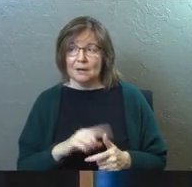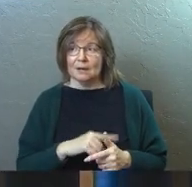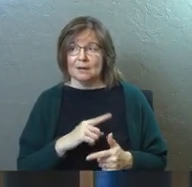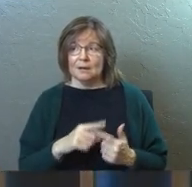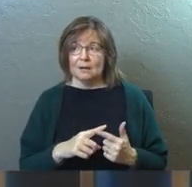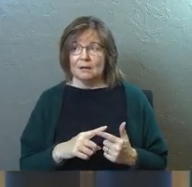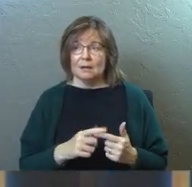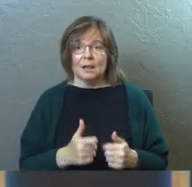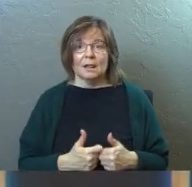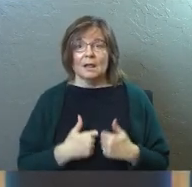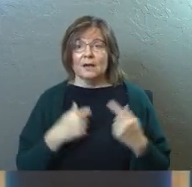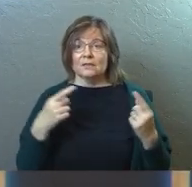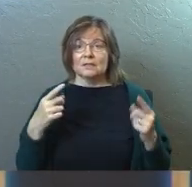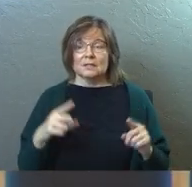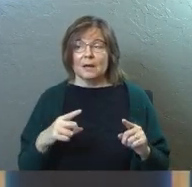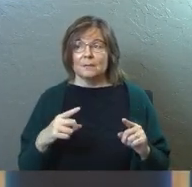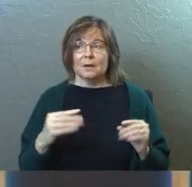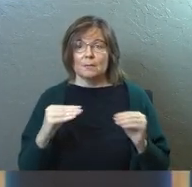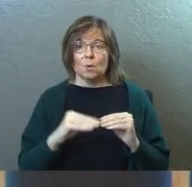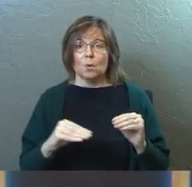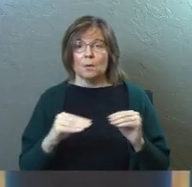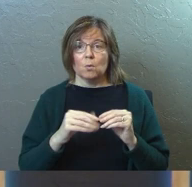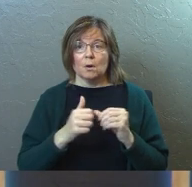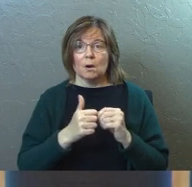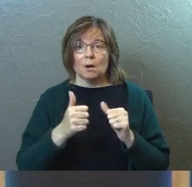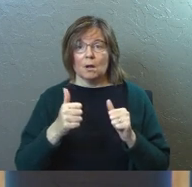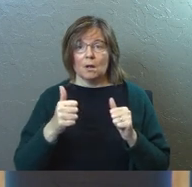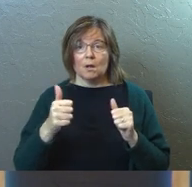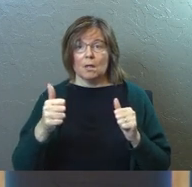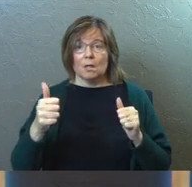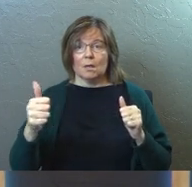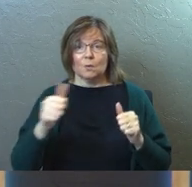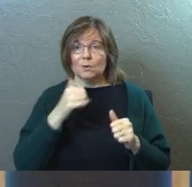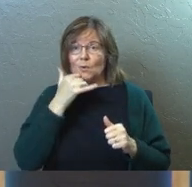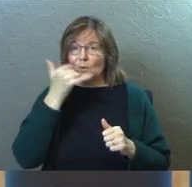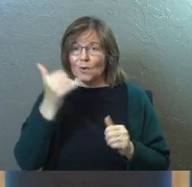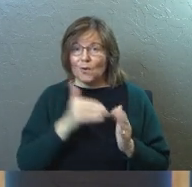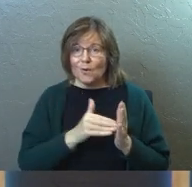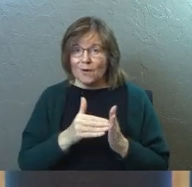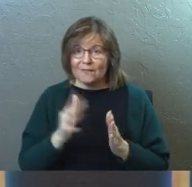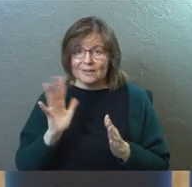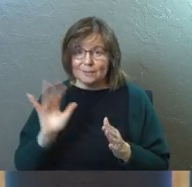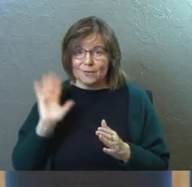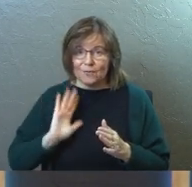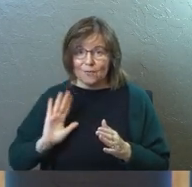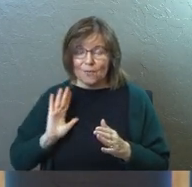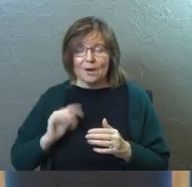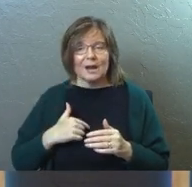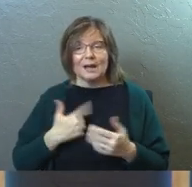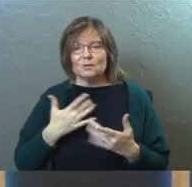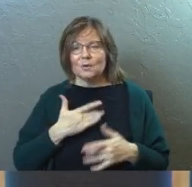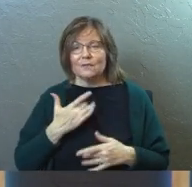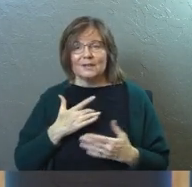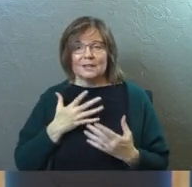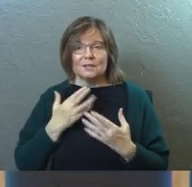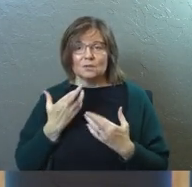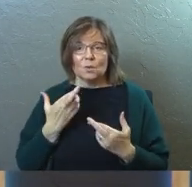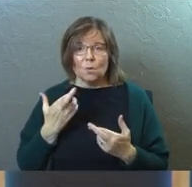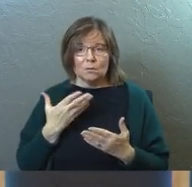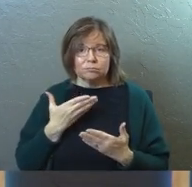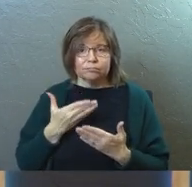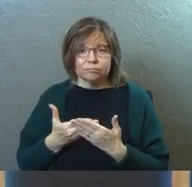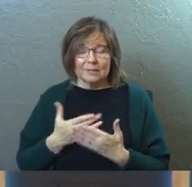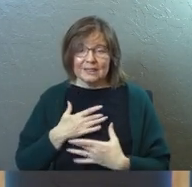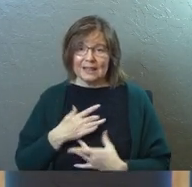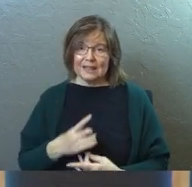And then life just happens. More and more distance happens. We don't call as often as what we used to. And I just don't feel as close to them.